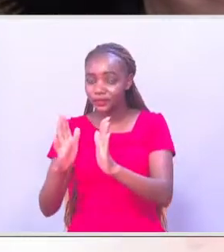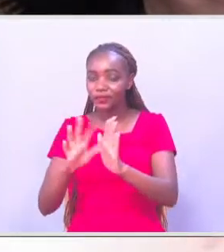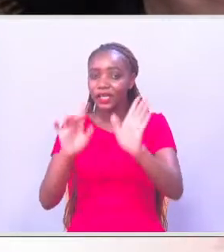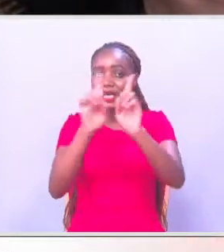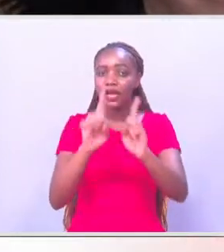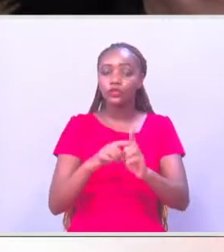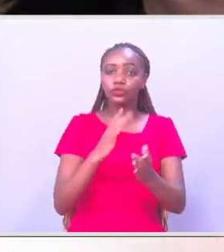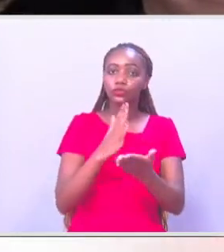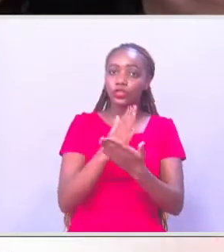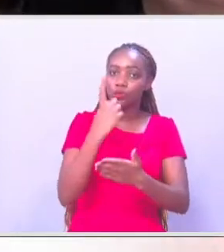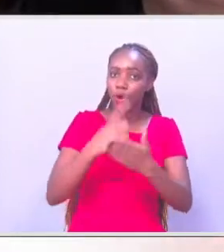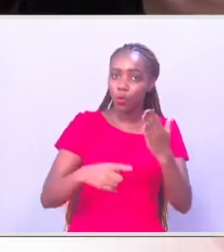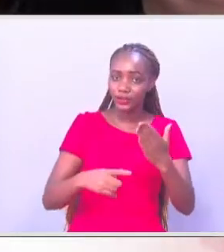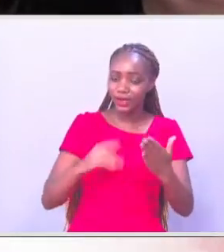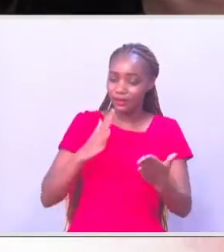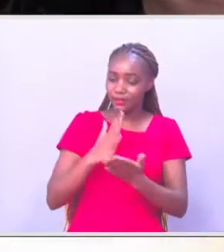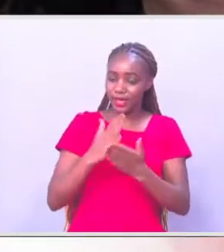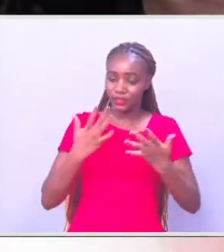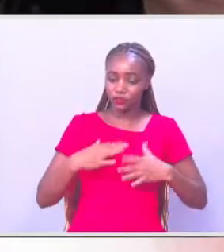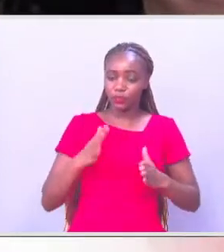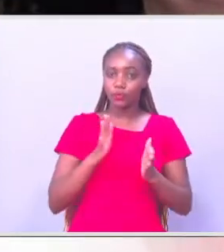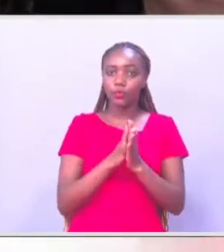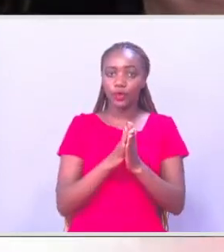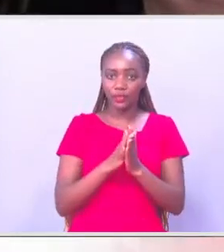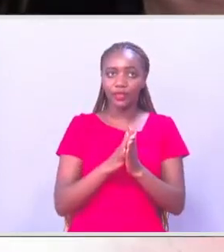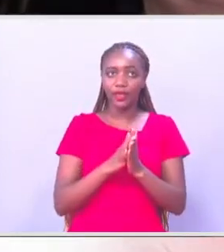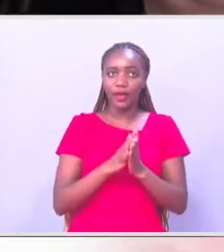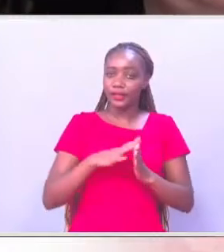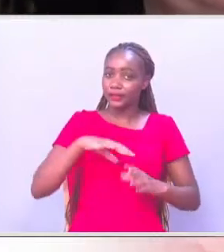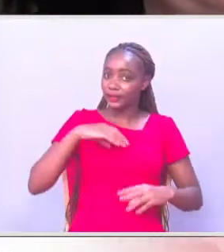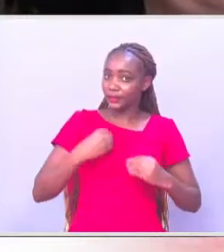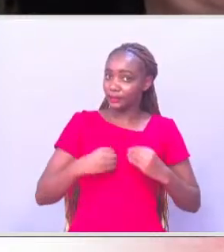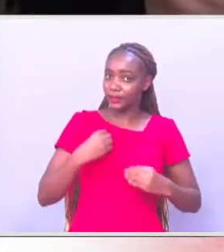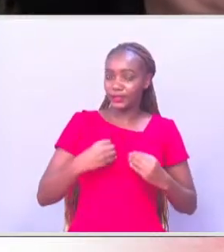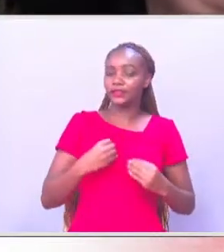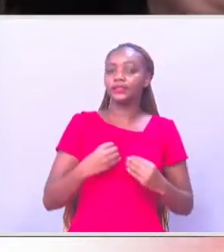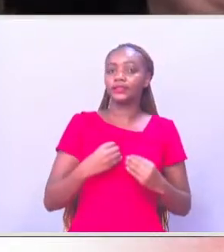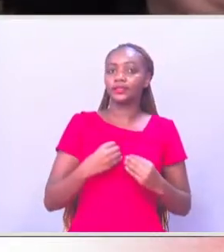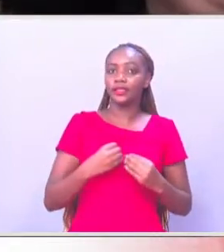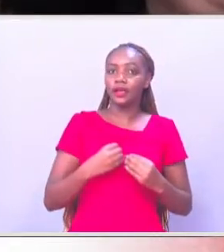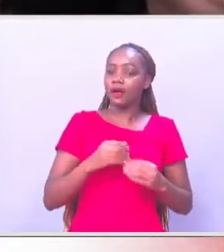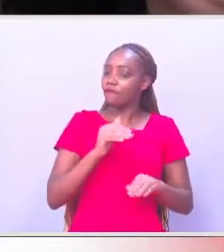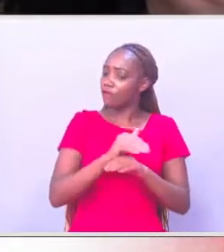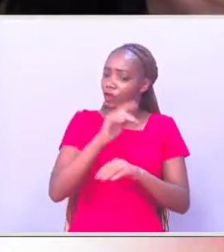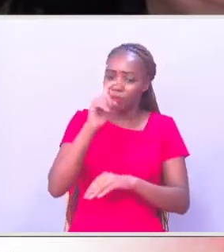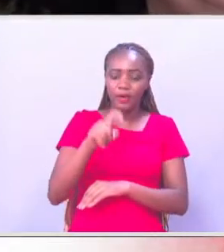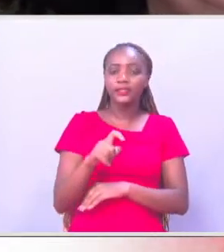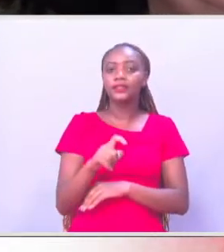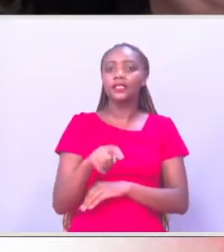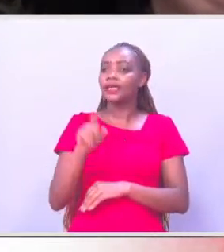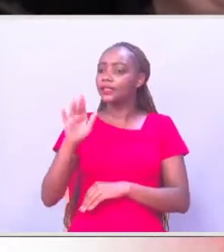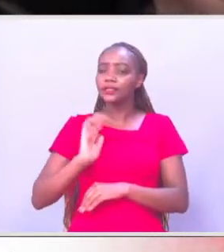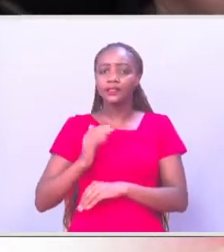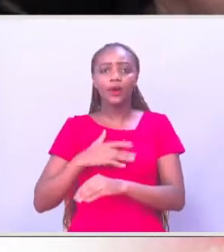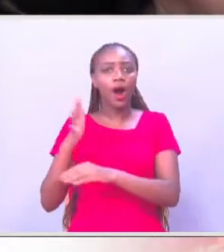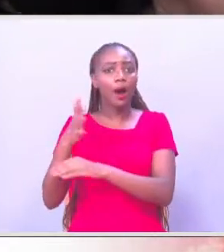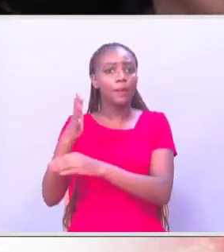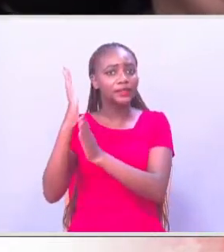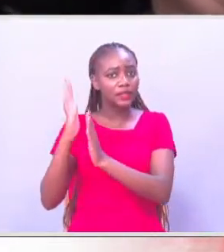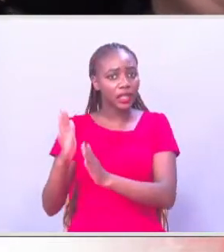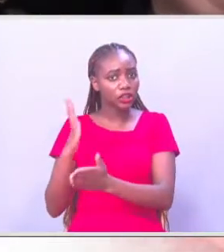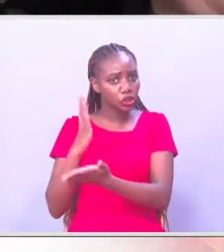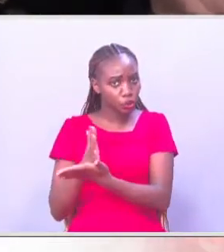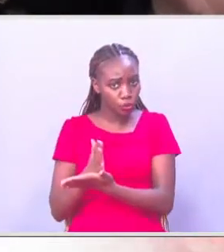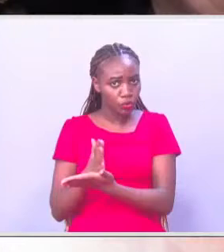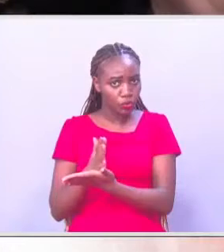ensure the rights of persons with albinism in each and every of the 47 counties are fulfilled. These are our ambassadors, aren't you? Yes.